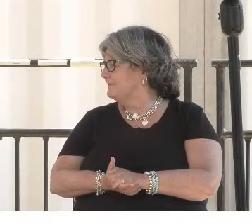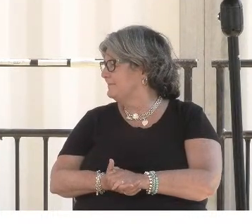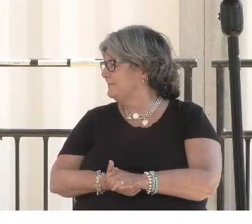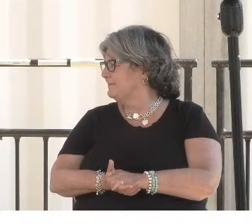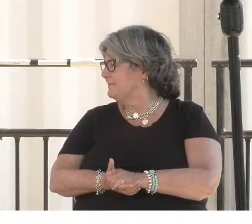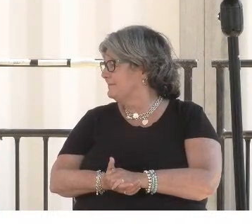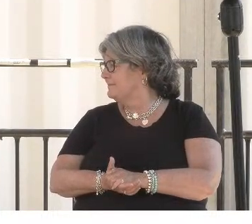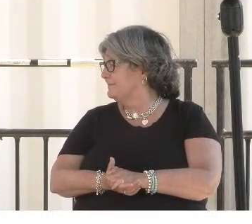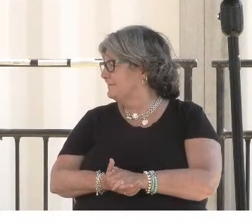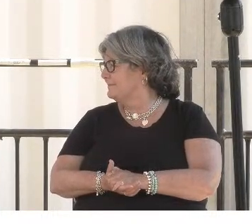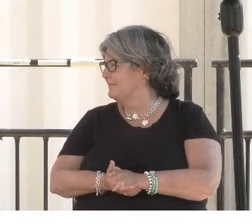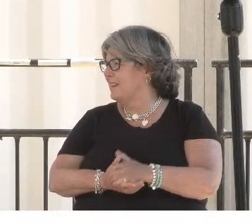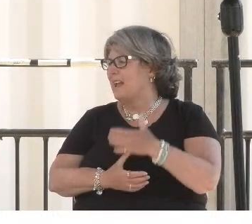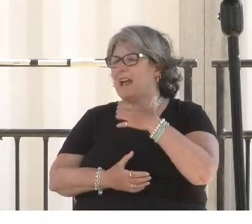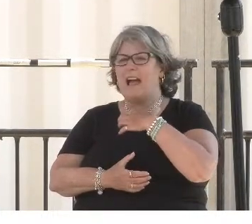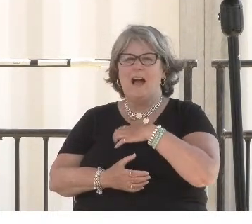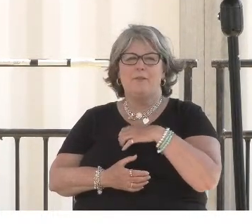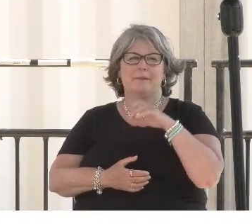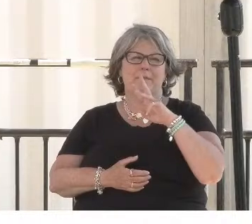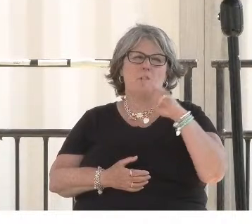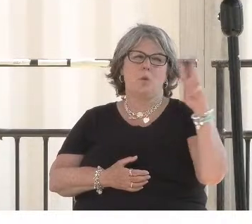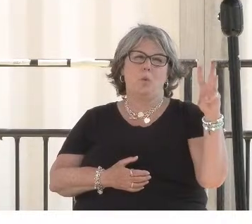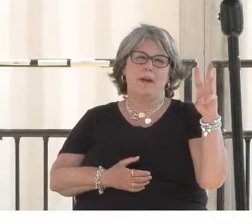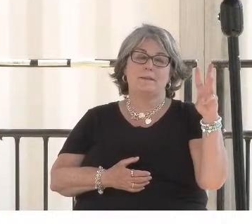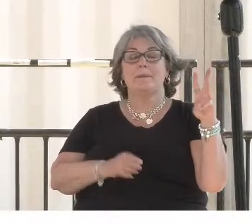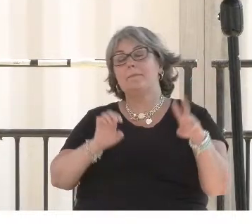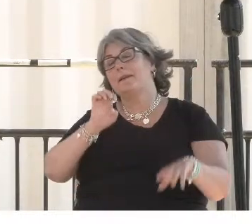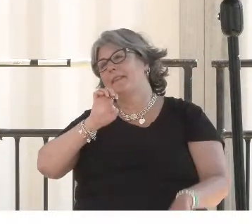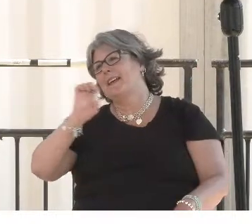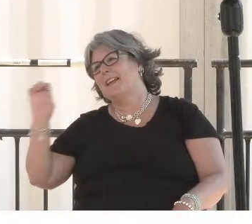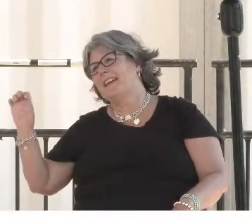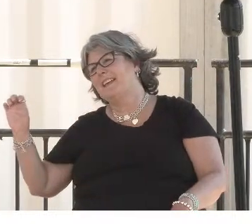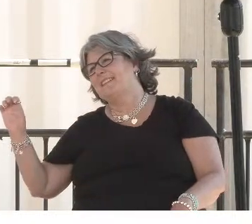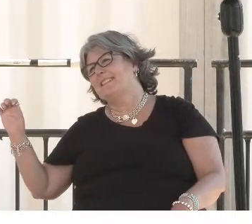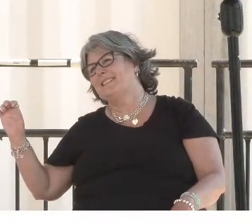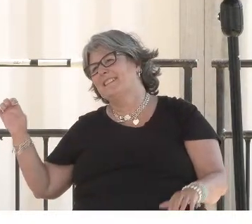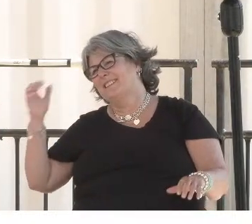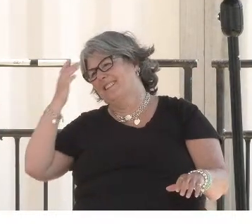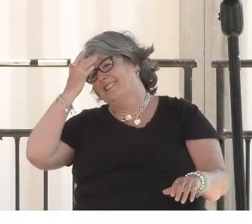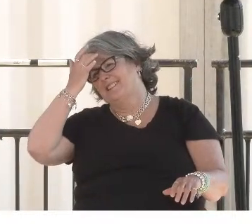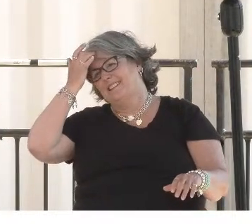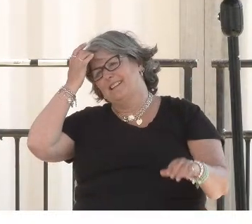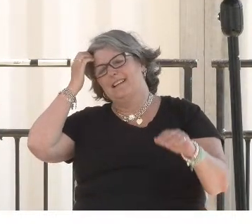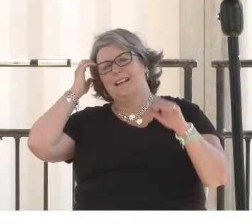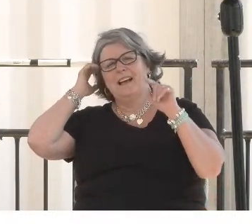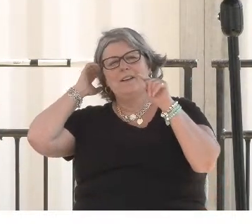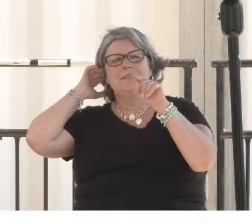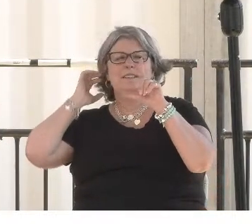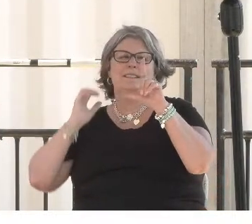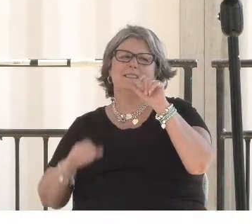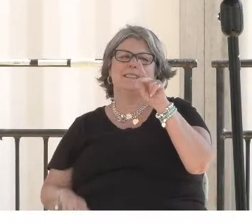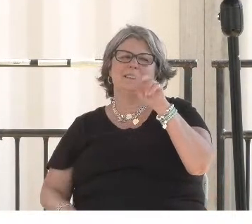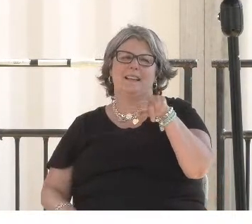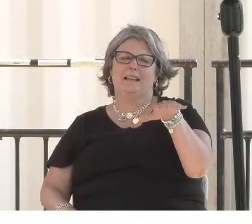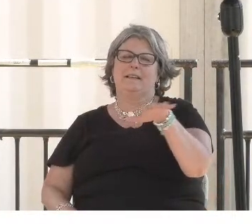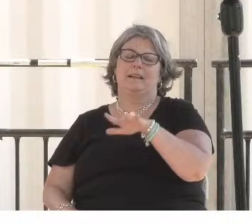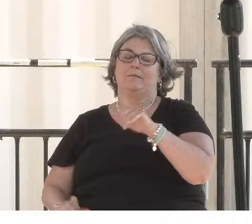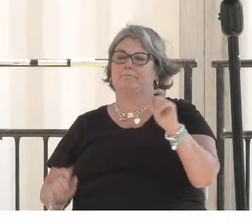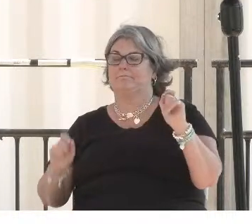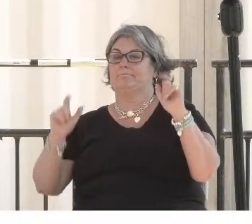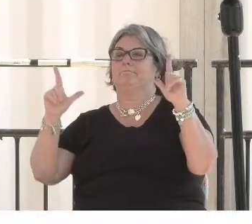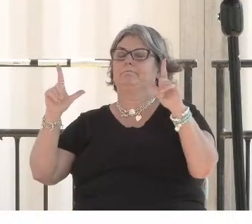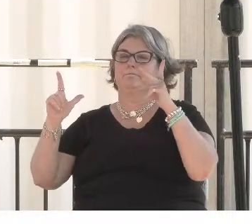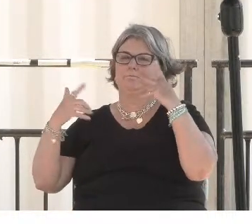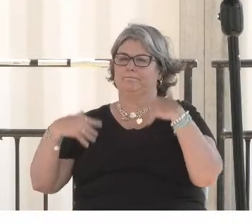wish we could teleport everybody in the West, maybe in the East, to Lake Powell these days. I was just out there, and that will wake you up. When you